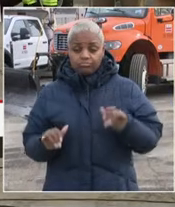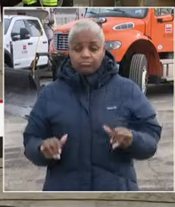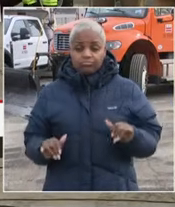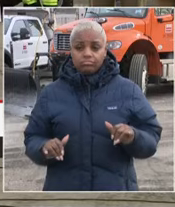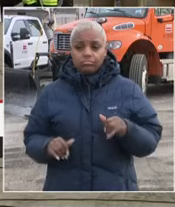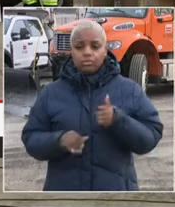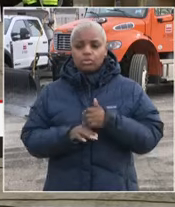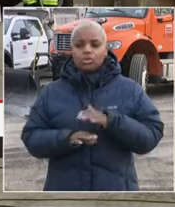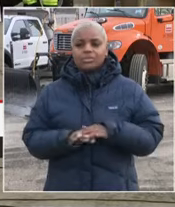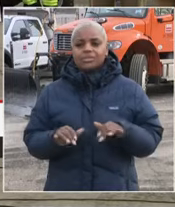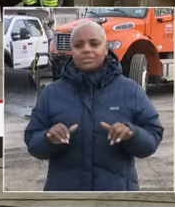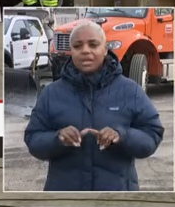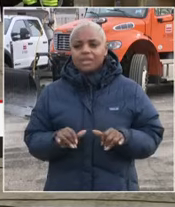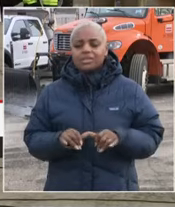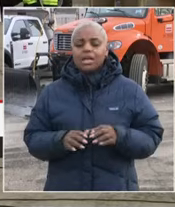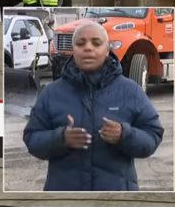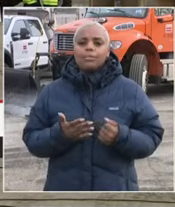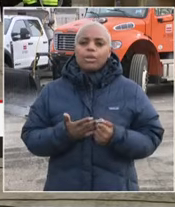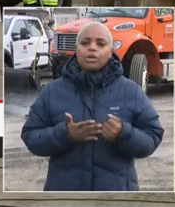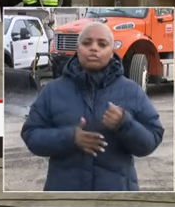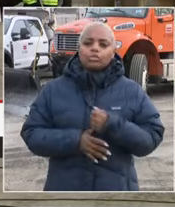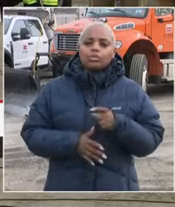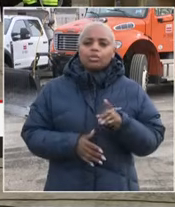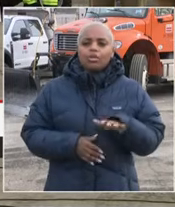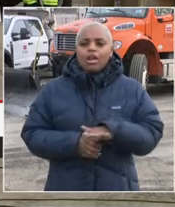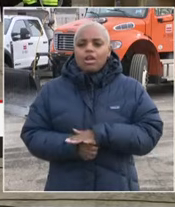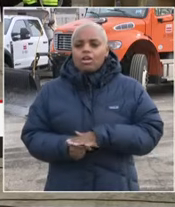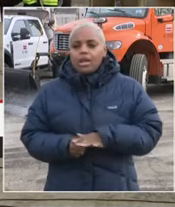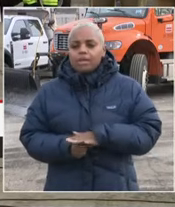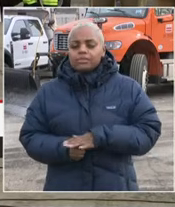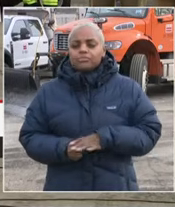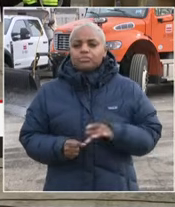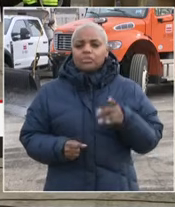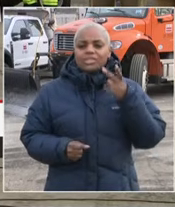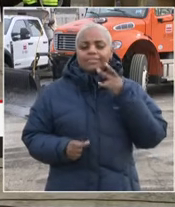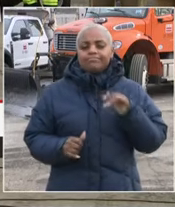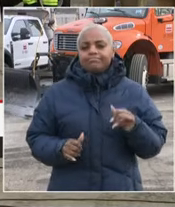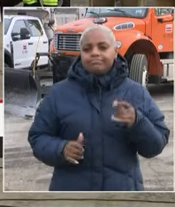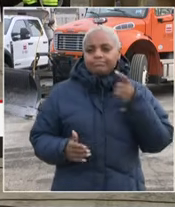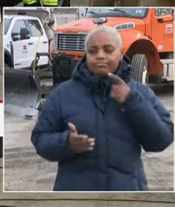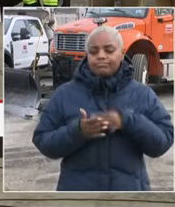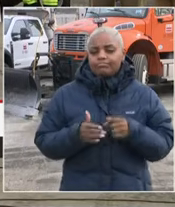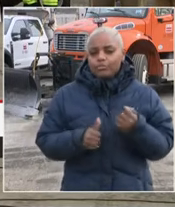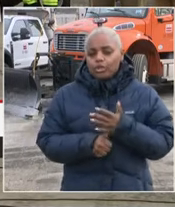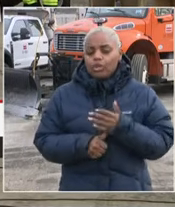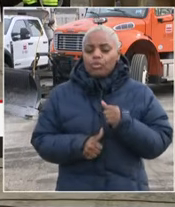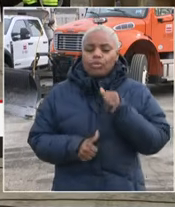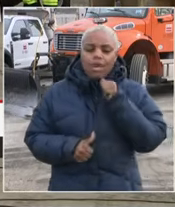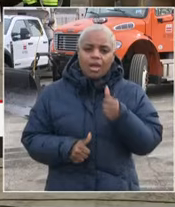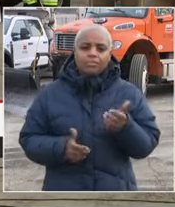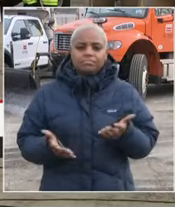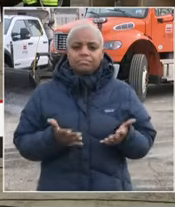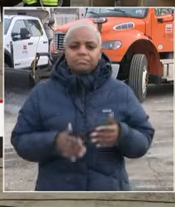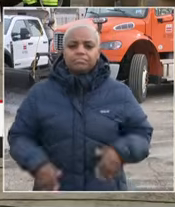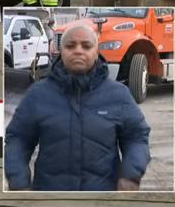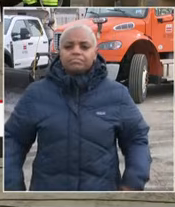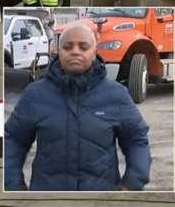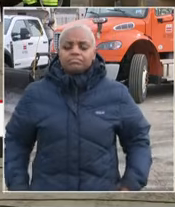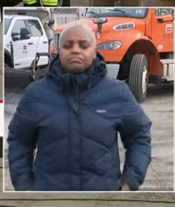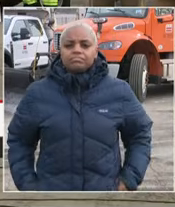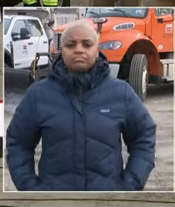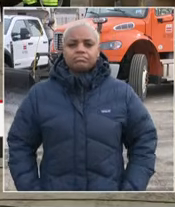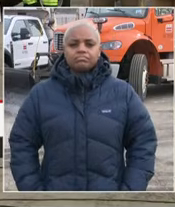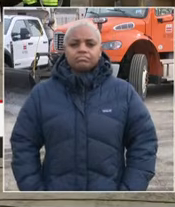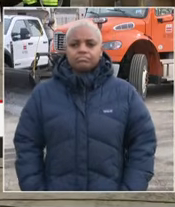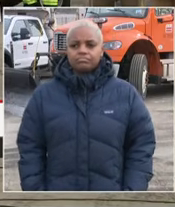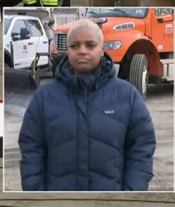So what I would underscore, though, is it's important that people report outages. We have many ways to do